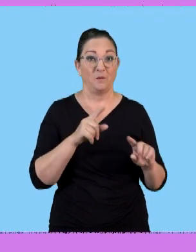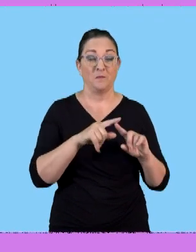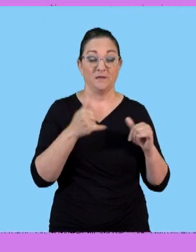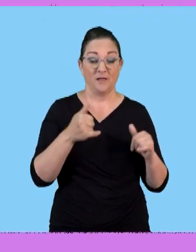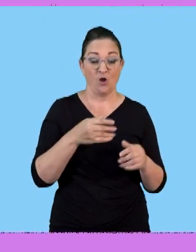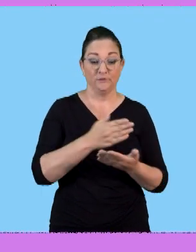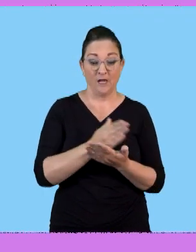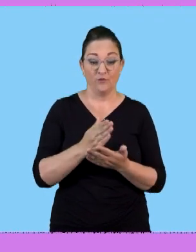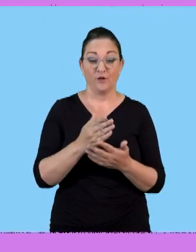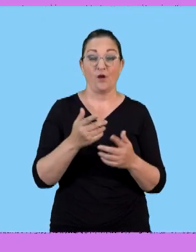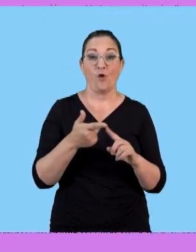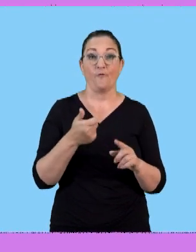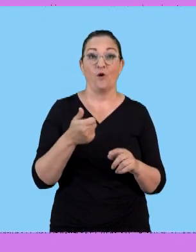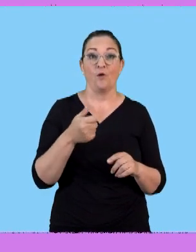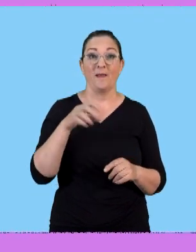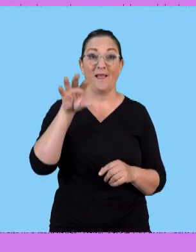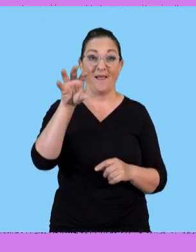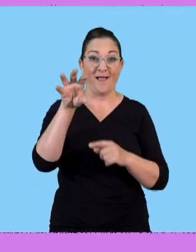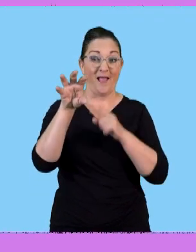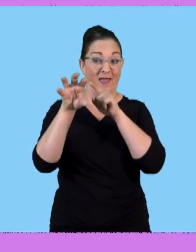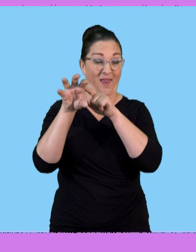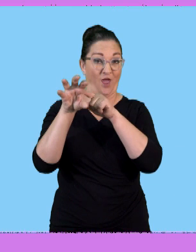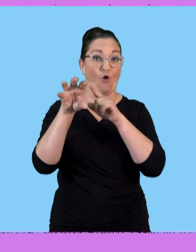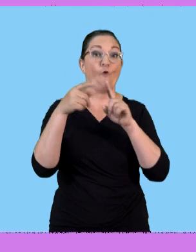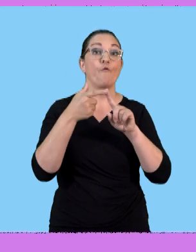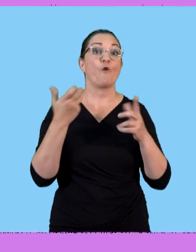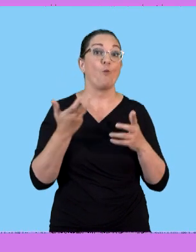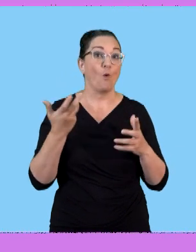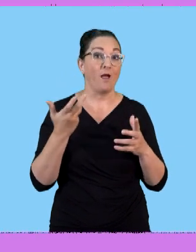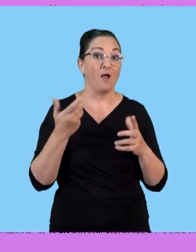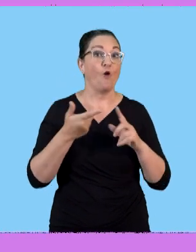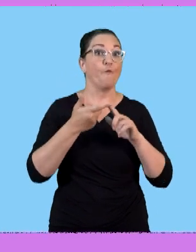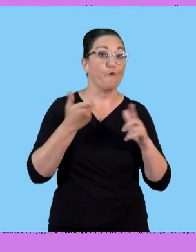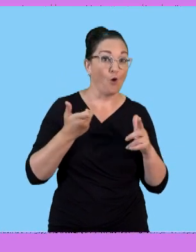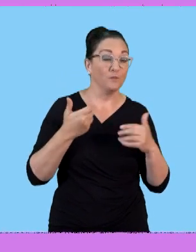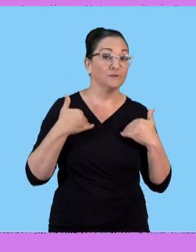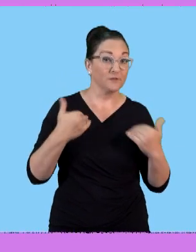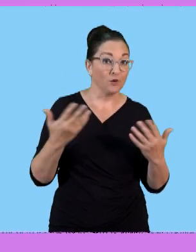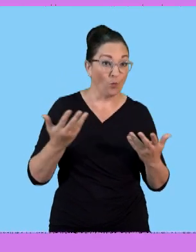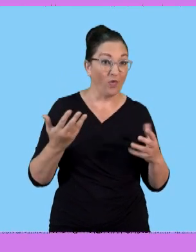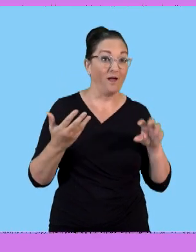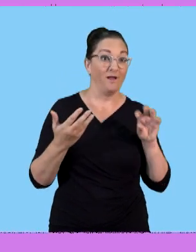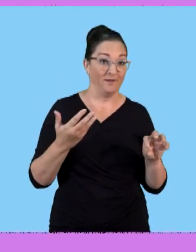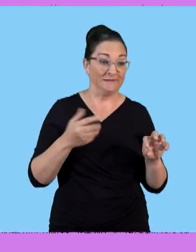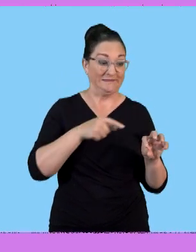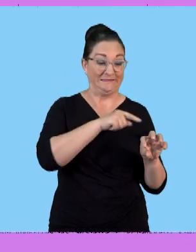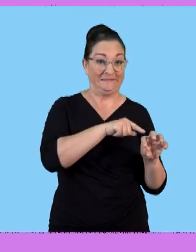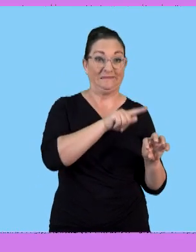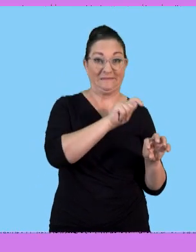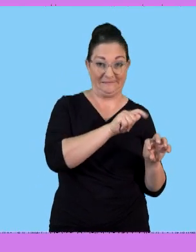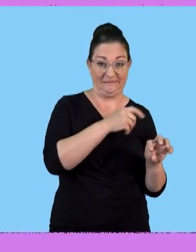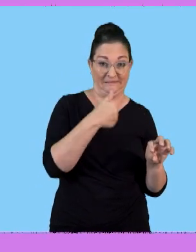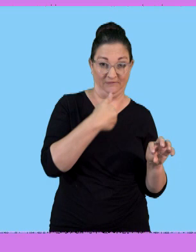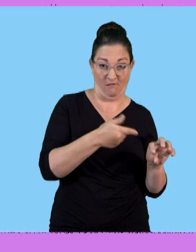Determine the general direction of the Edo Elephant National Park from, can we see the starting point is here, the